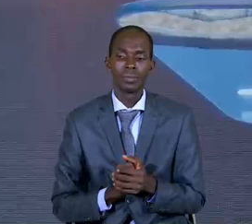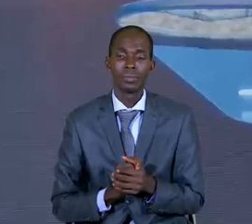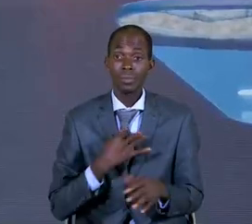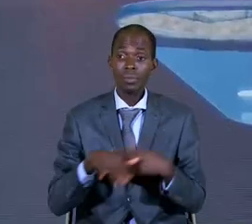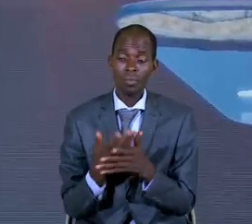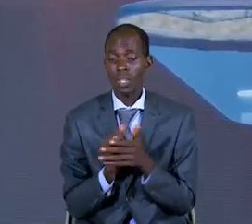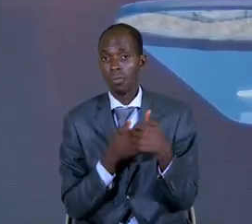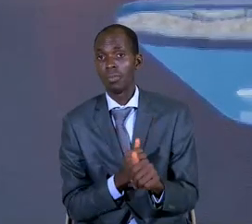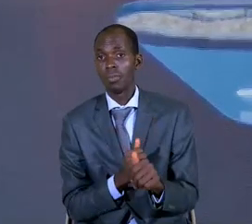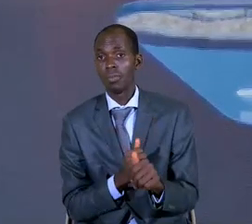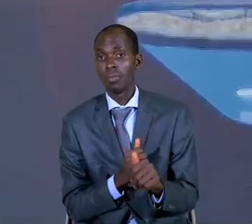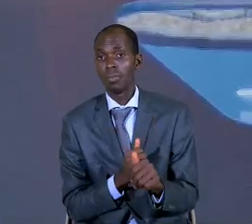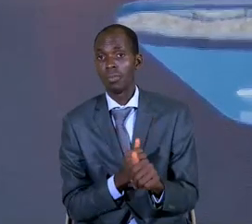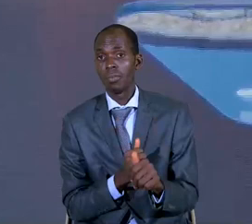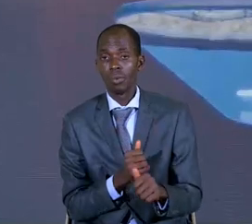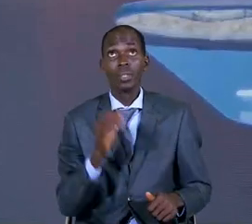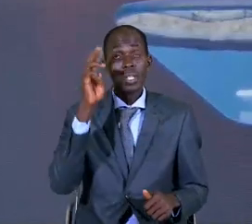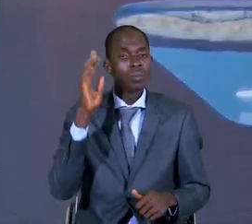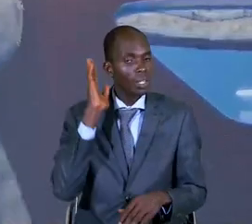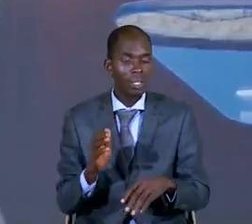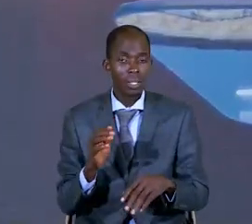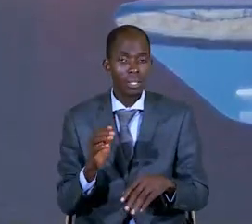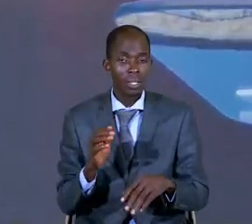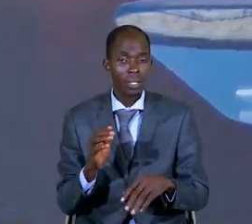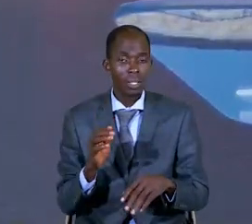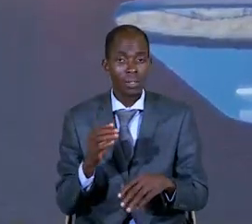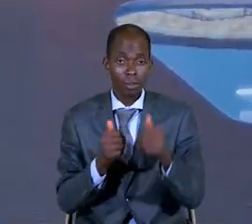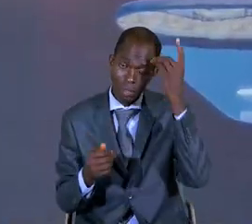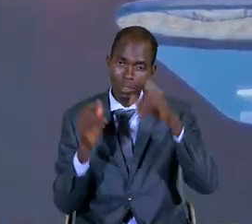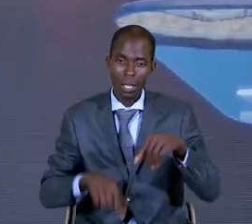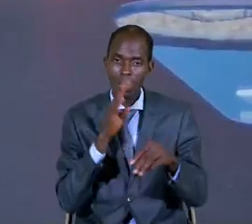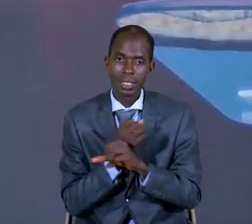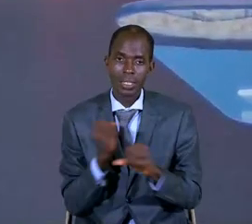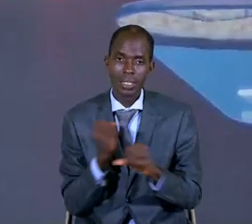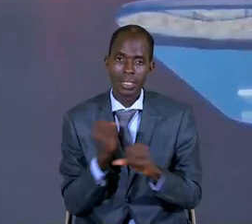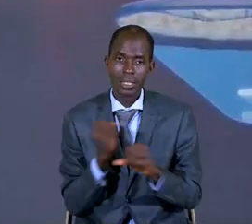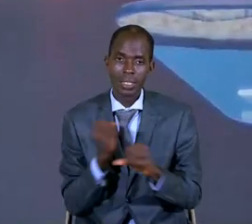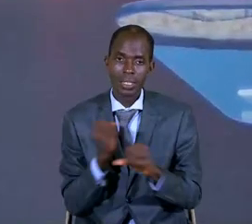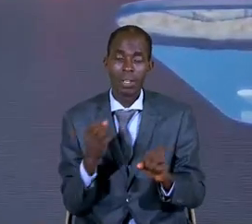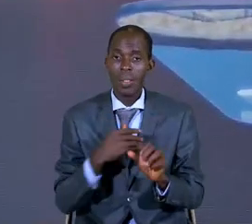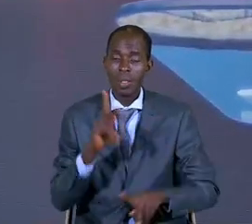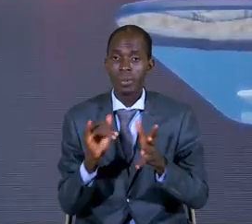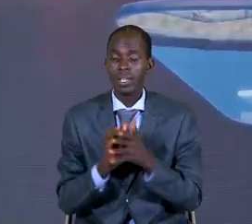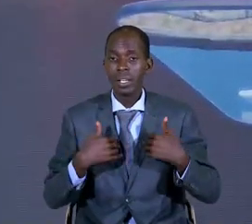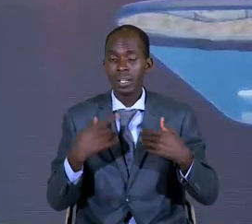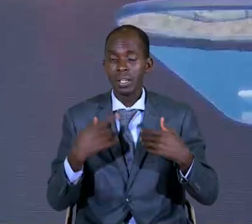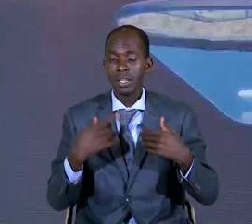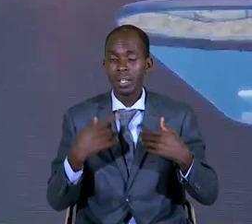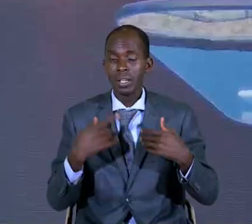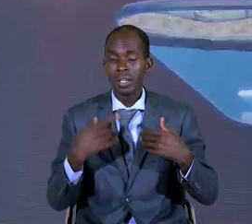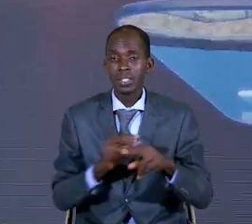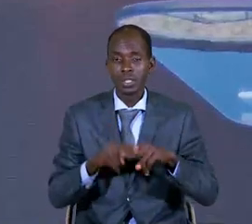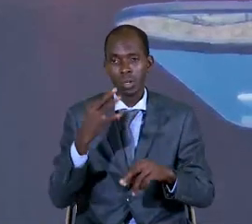him cannot be saved. And the people that have the nature of